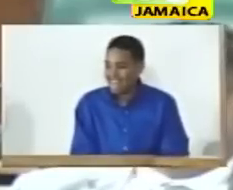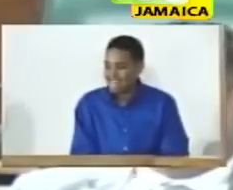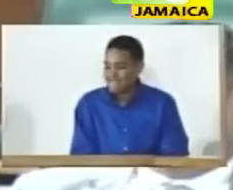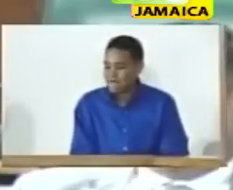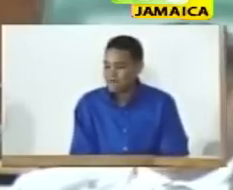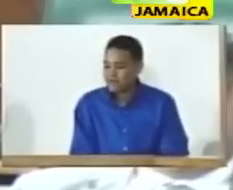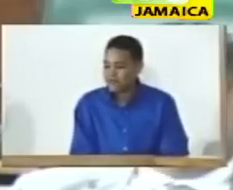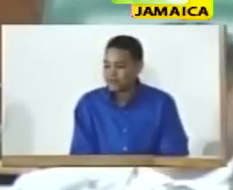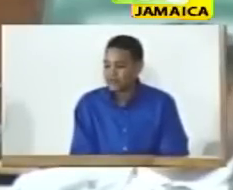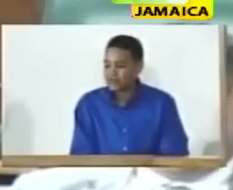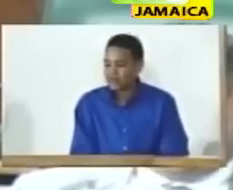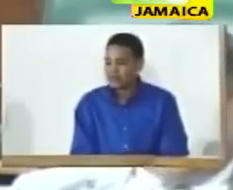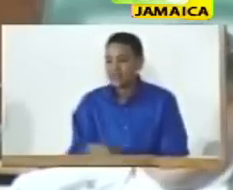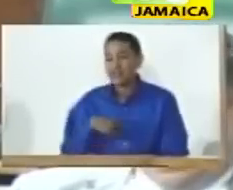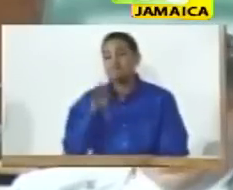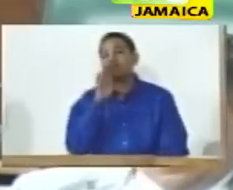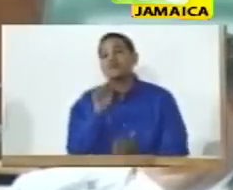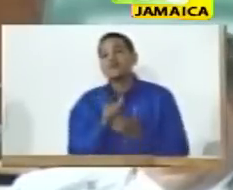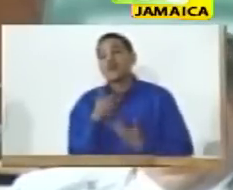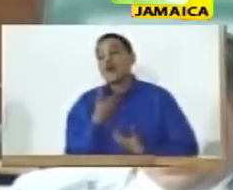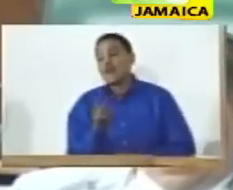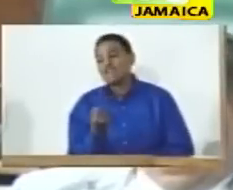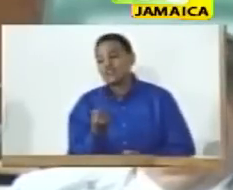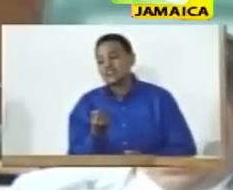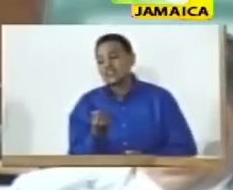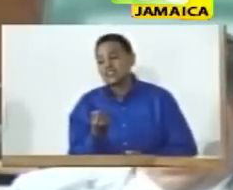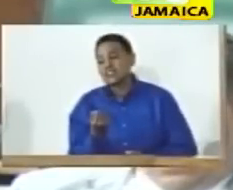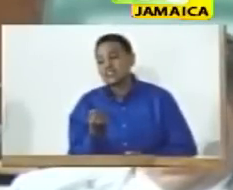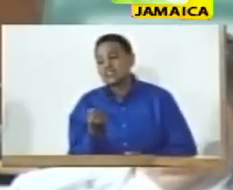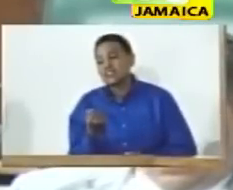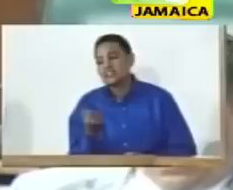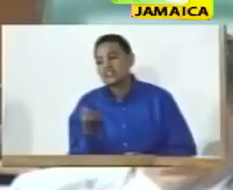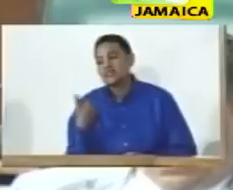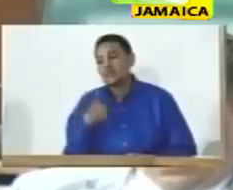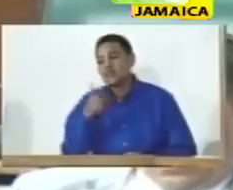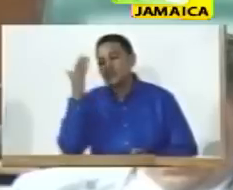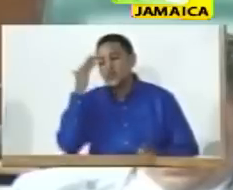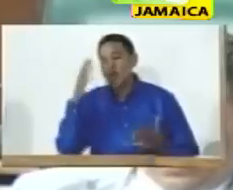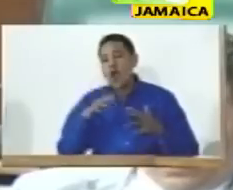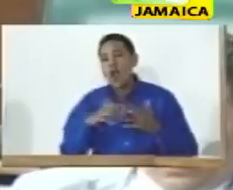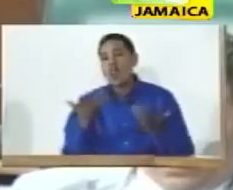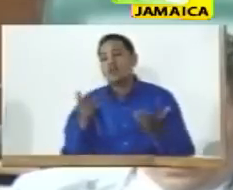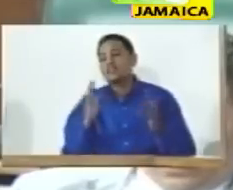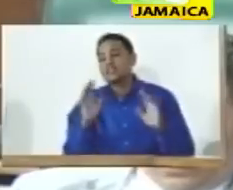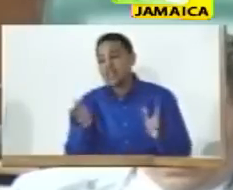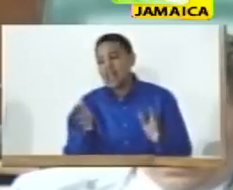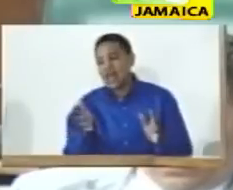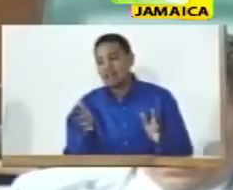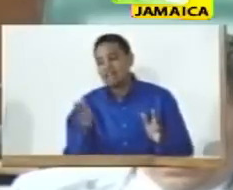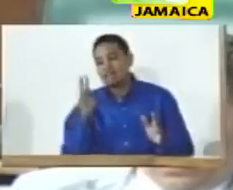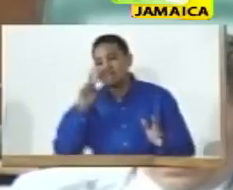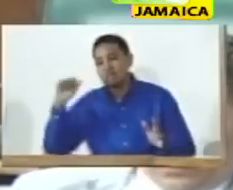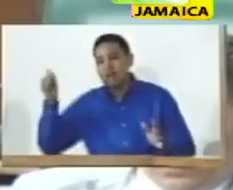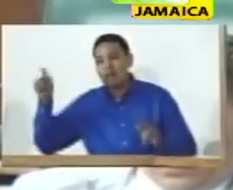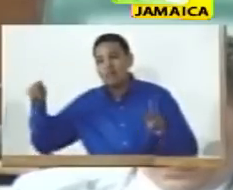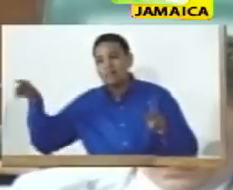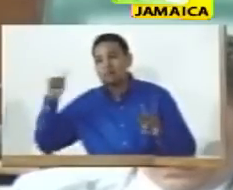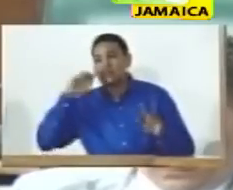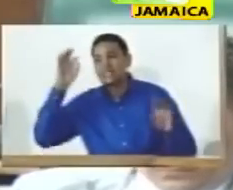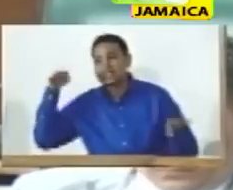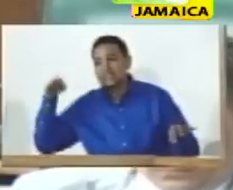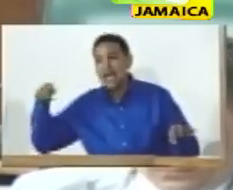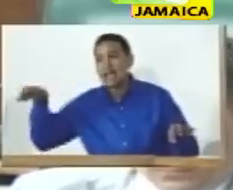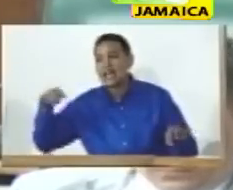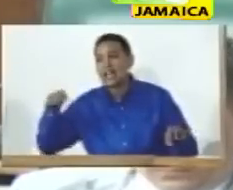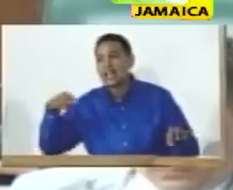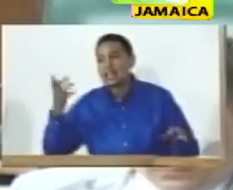And I'm speaking with confidence, but we know that a lot is left to others and the Lord to decide. But Mr.